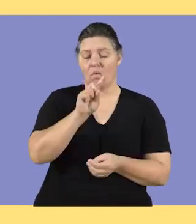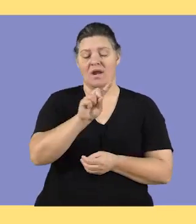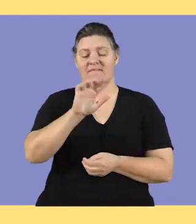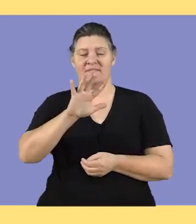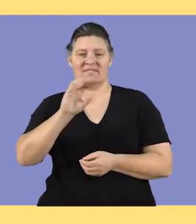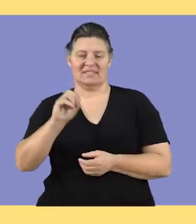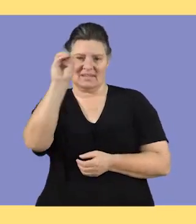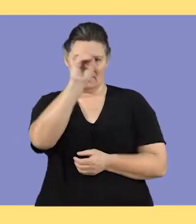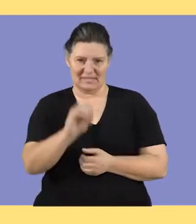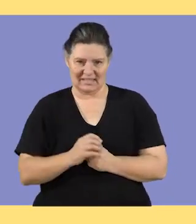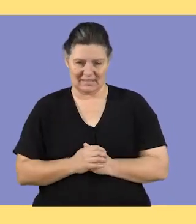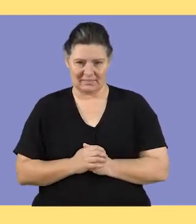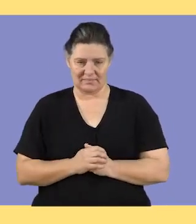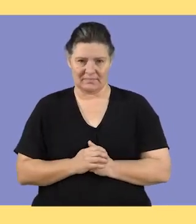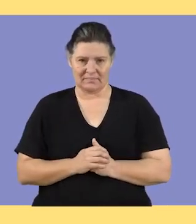which is